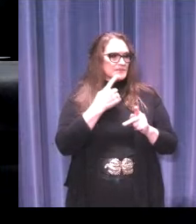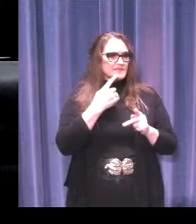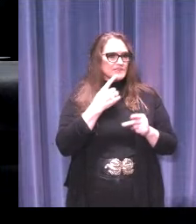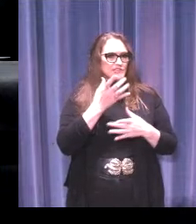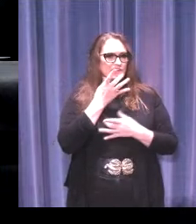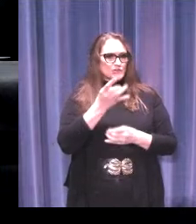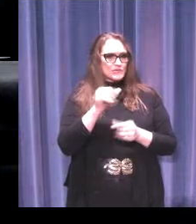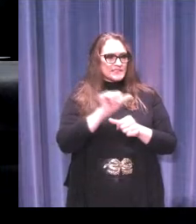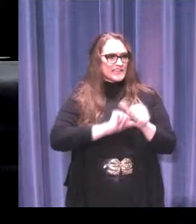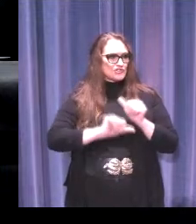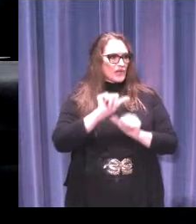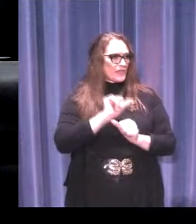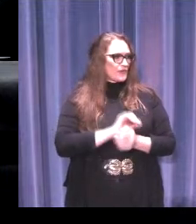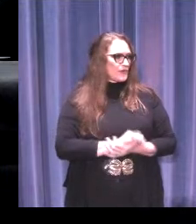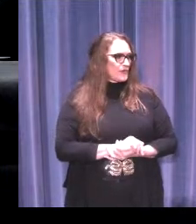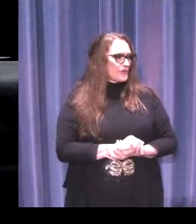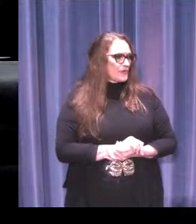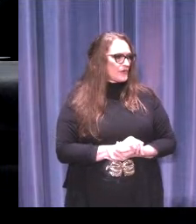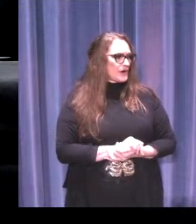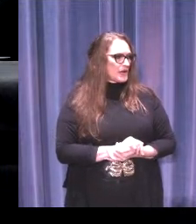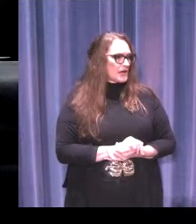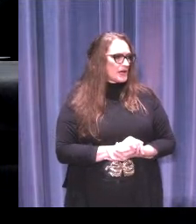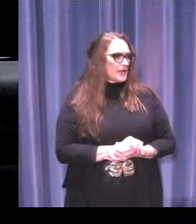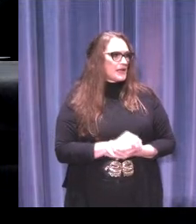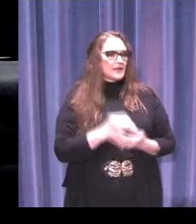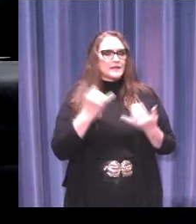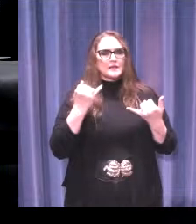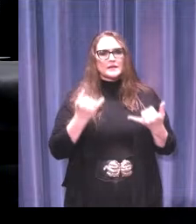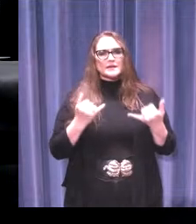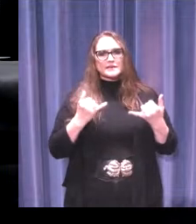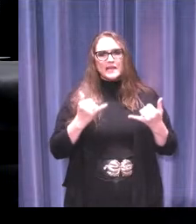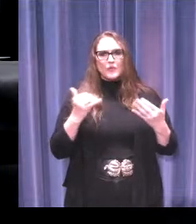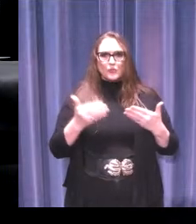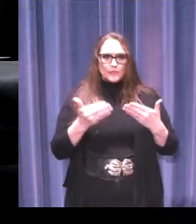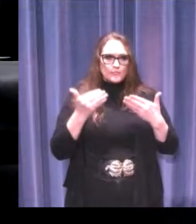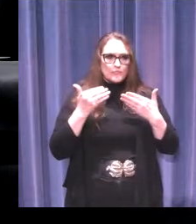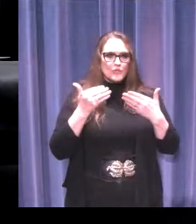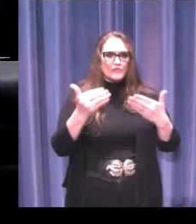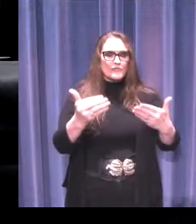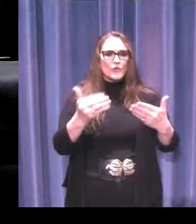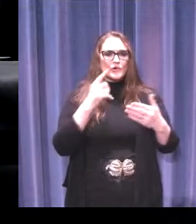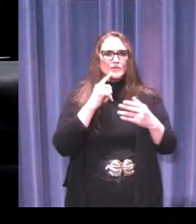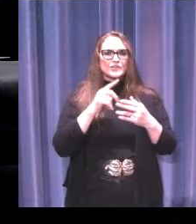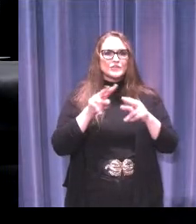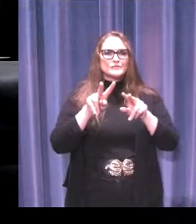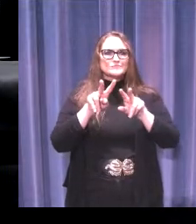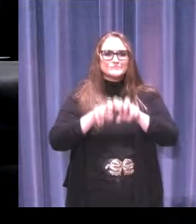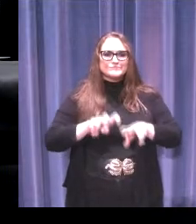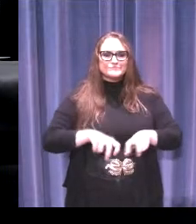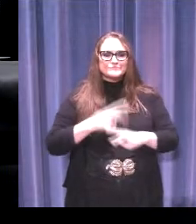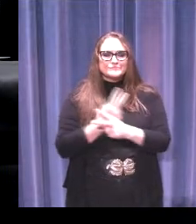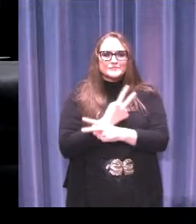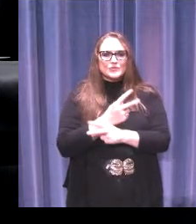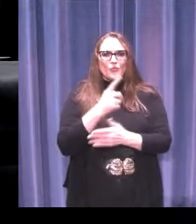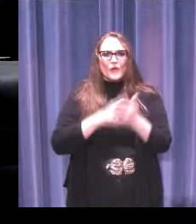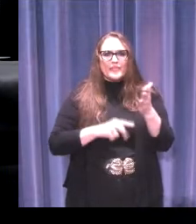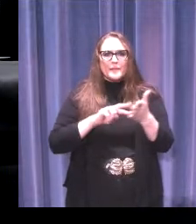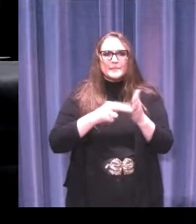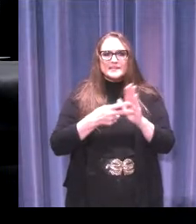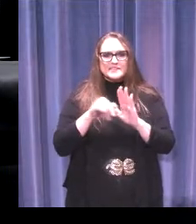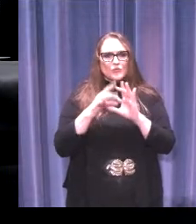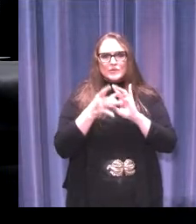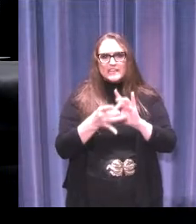each other, and that we now move forward into fleshing out what that means, what that relationship will